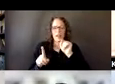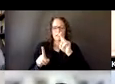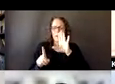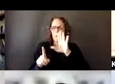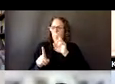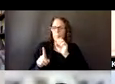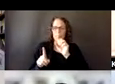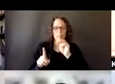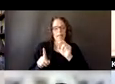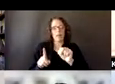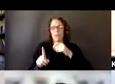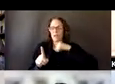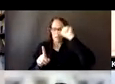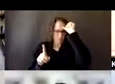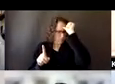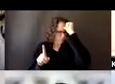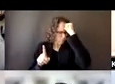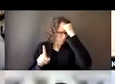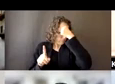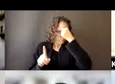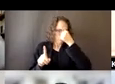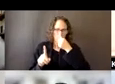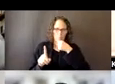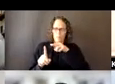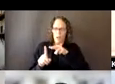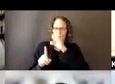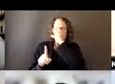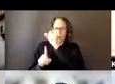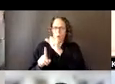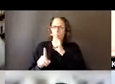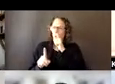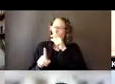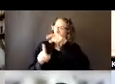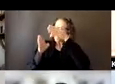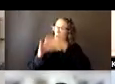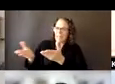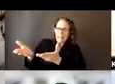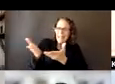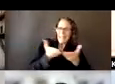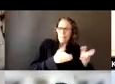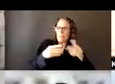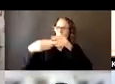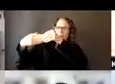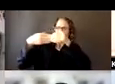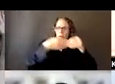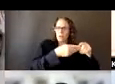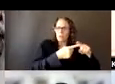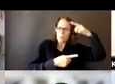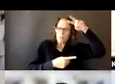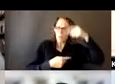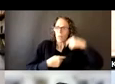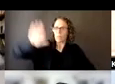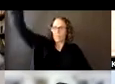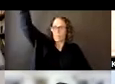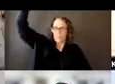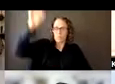led people to Mexico. And that's one of the questions that I raised my hand and I said, hi, can you tell me how many people went to Mexico? Can